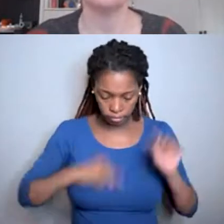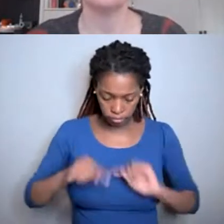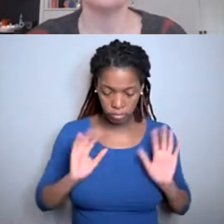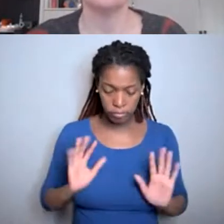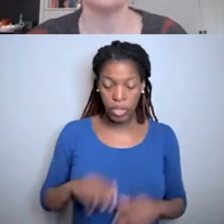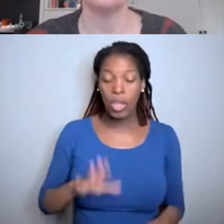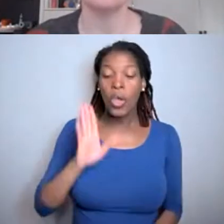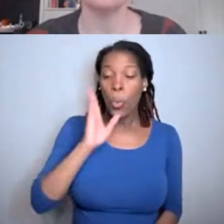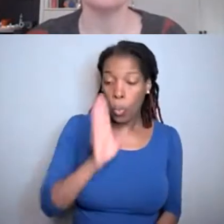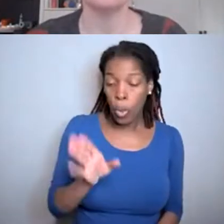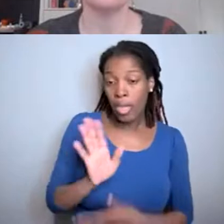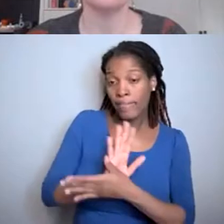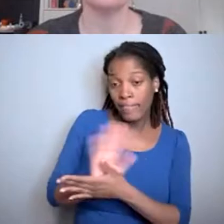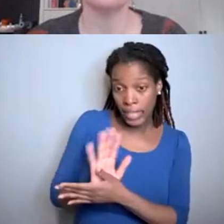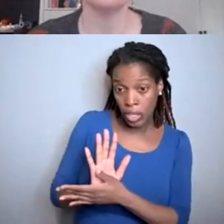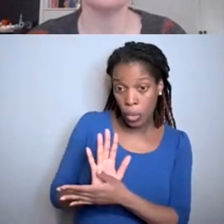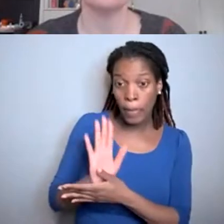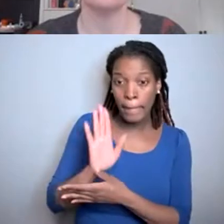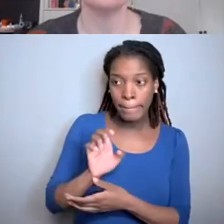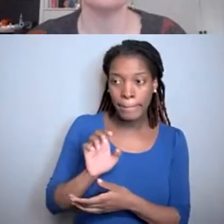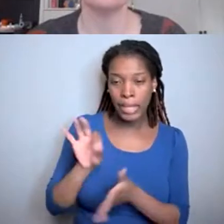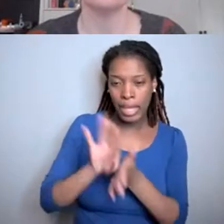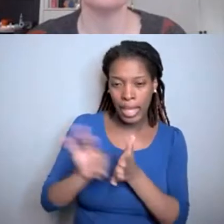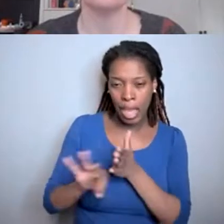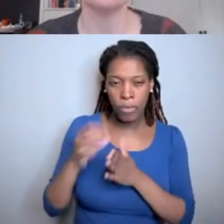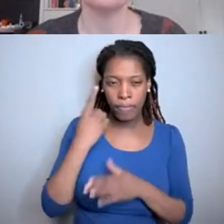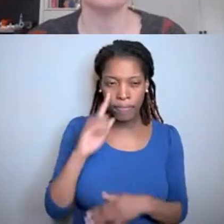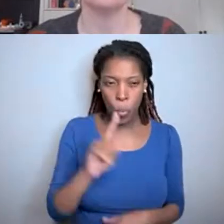as one image or equal to all eight